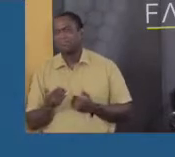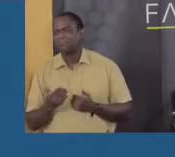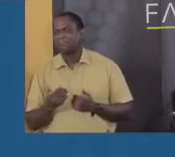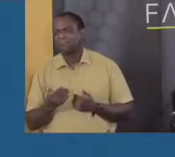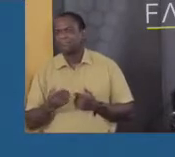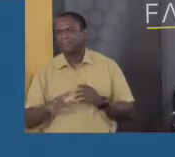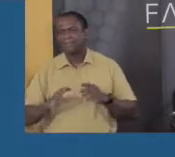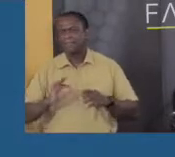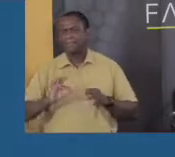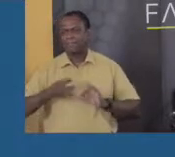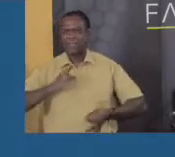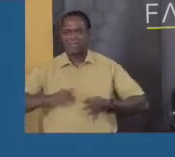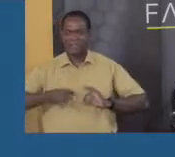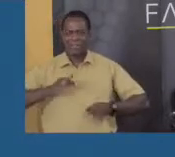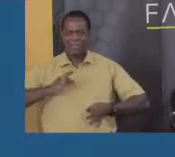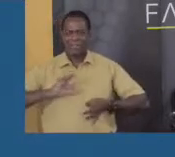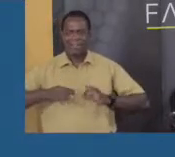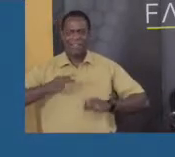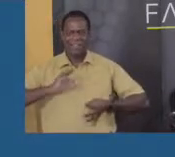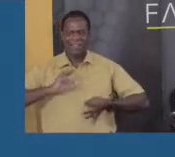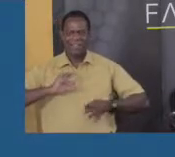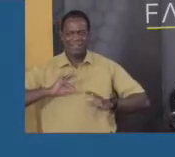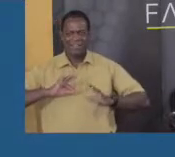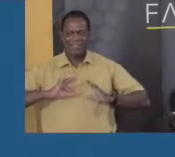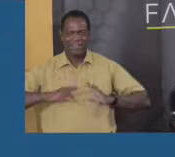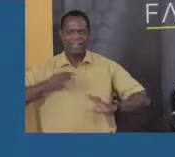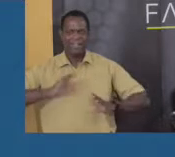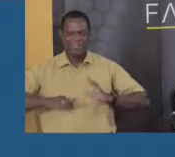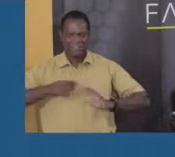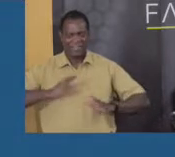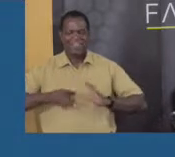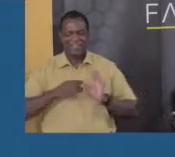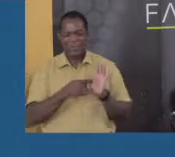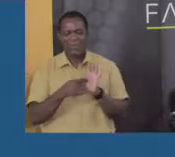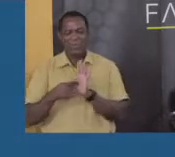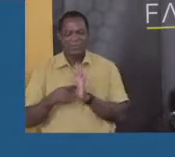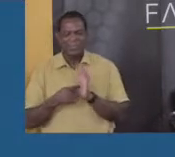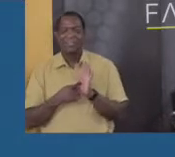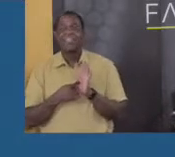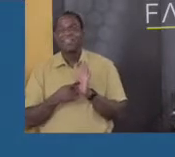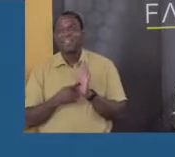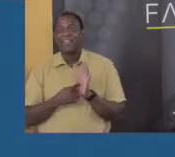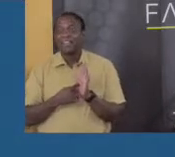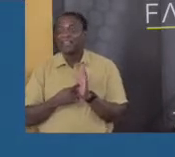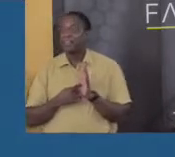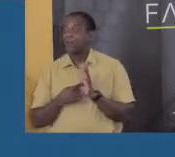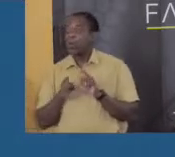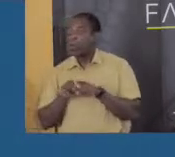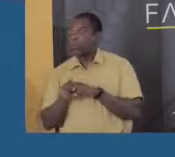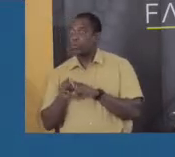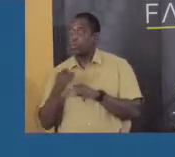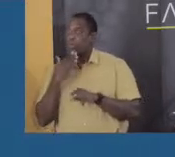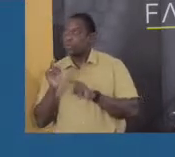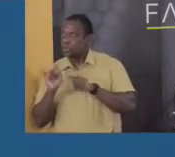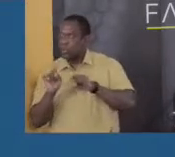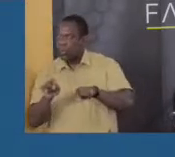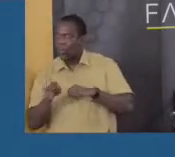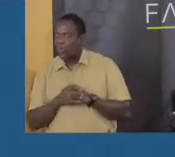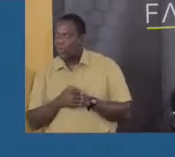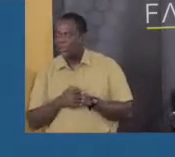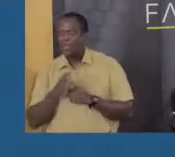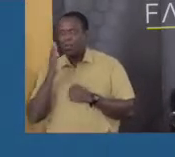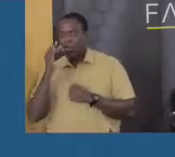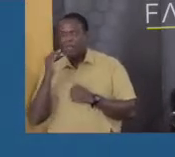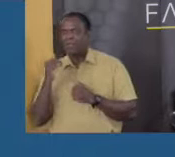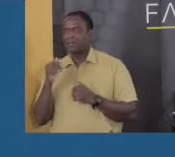that. And although we have not engaged buyers per se, we do hope in the future